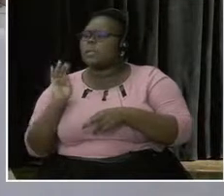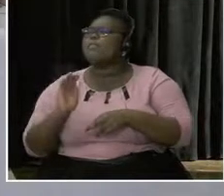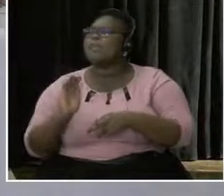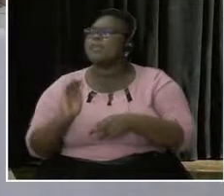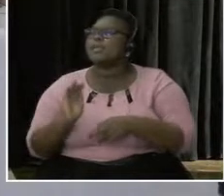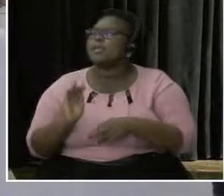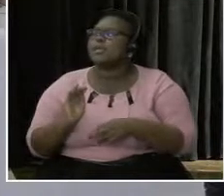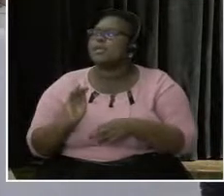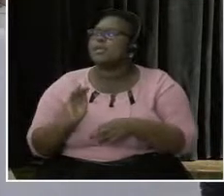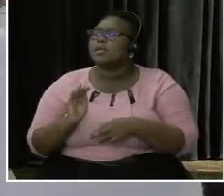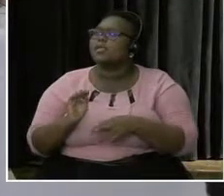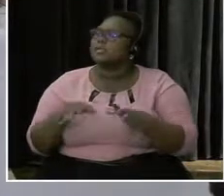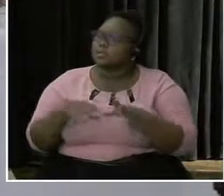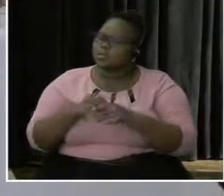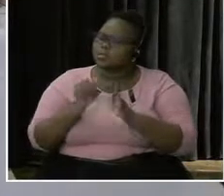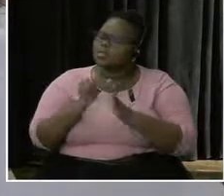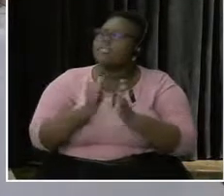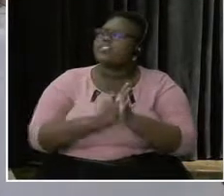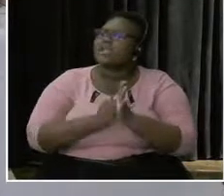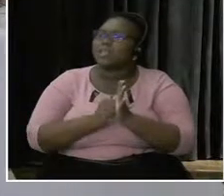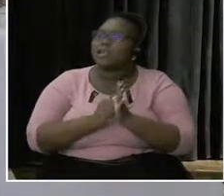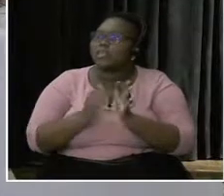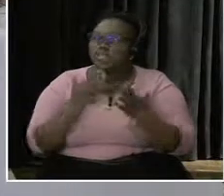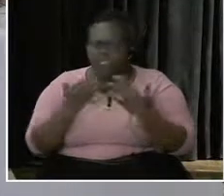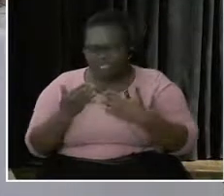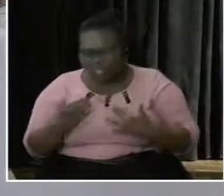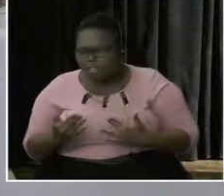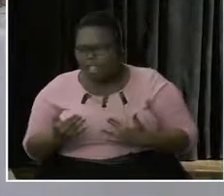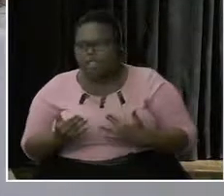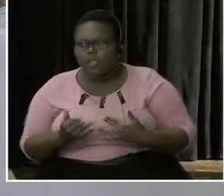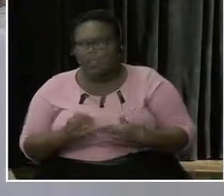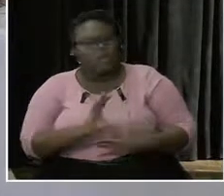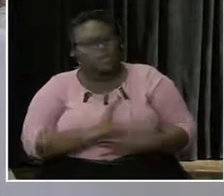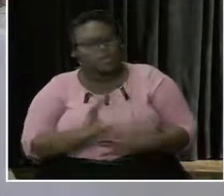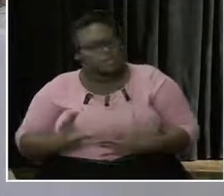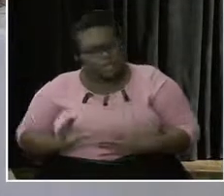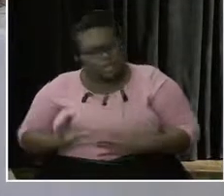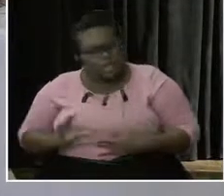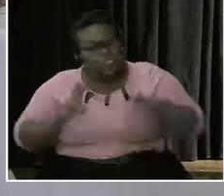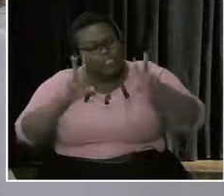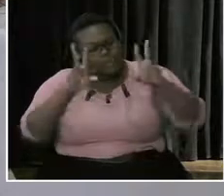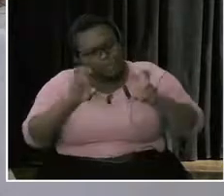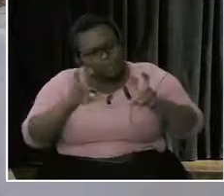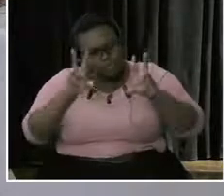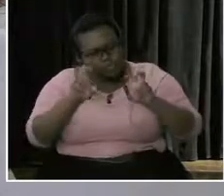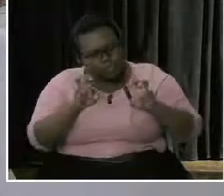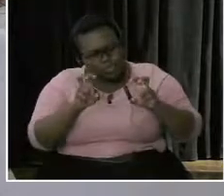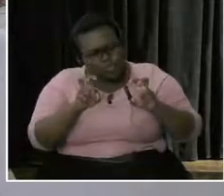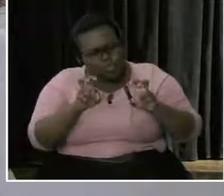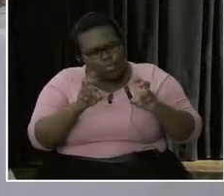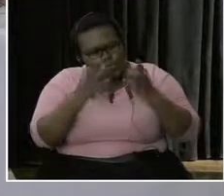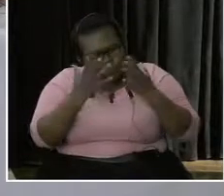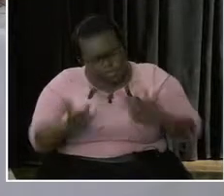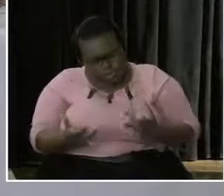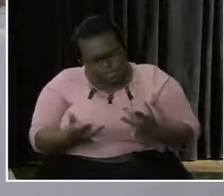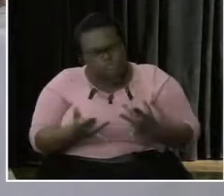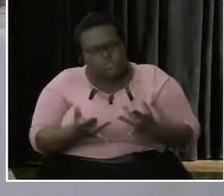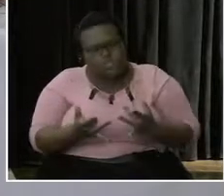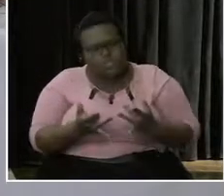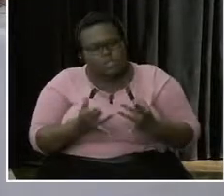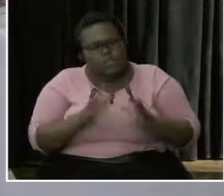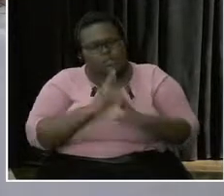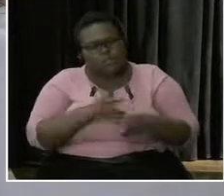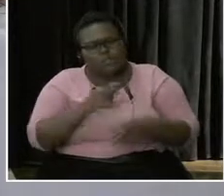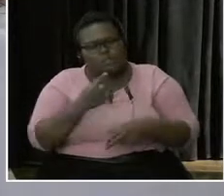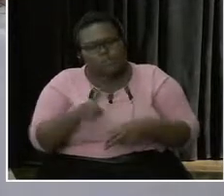It's part of the agenda. Thank you. Councillor McPherson, the issue is on the budget statement report for the